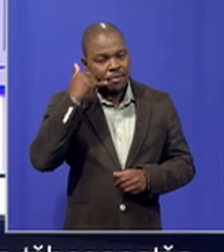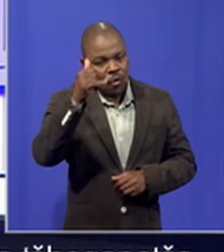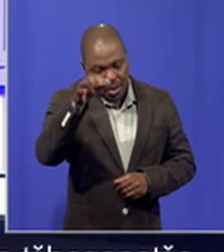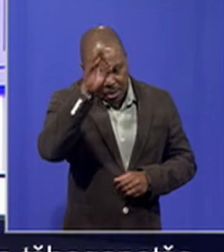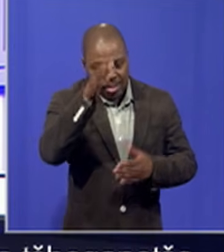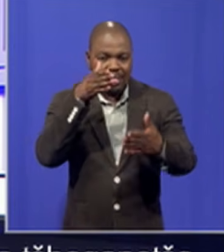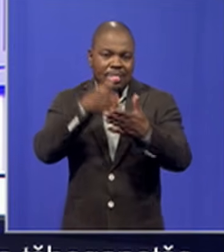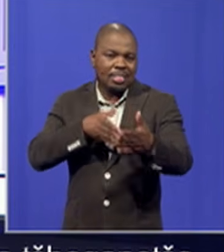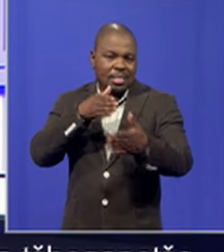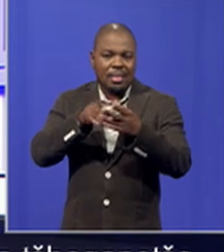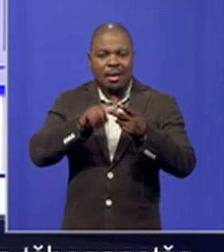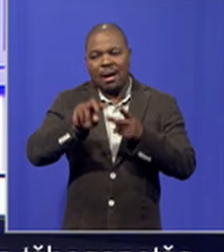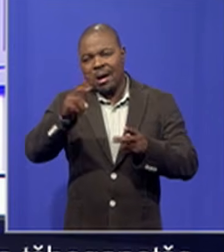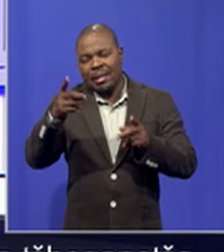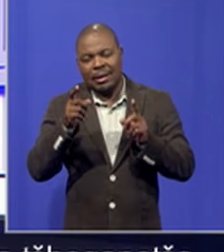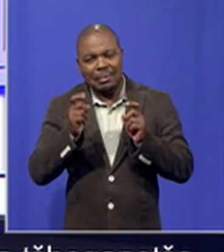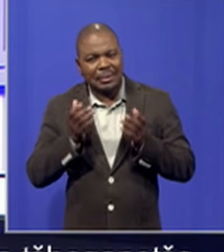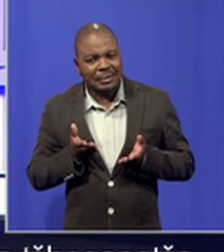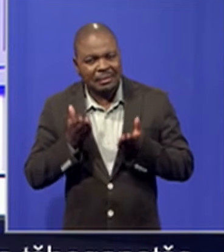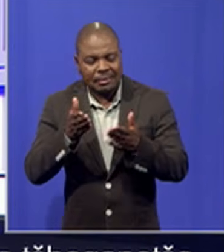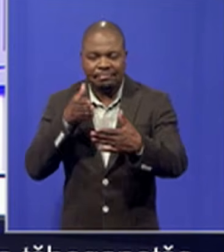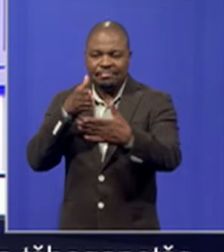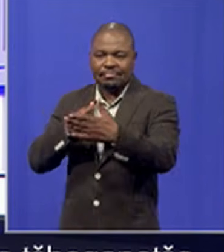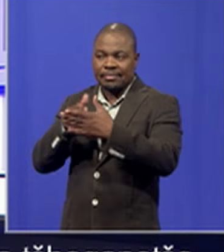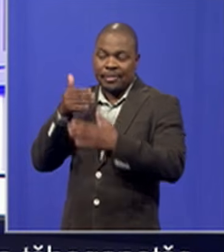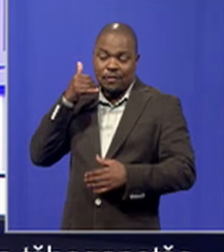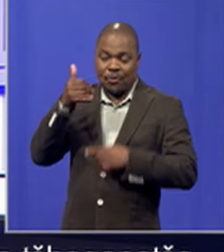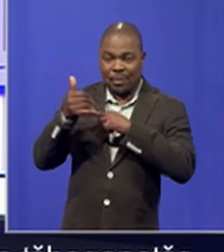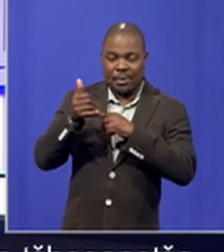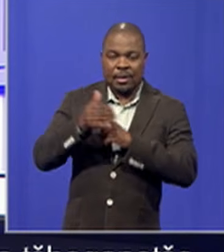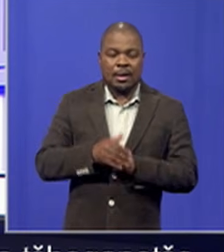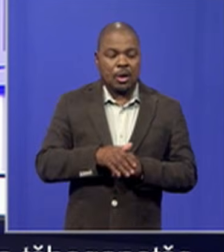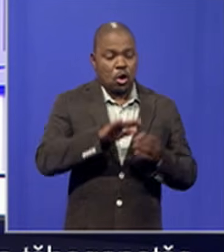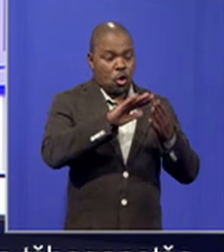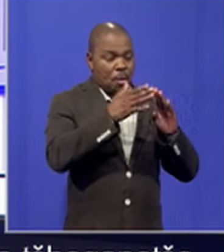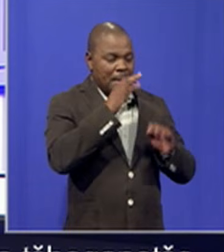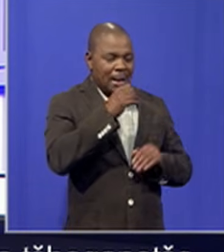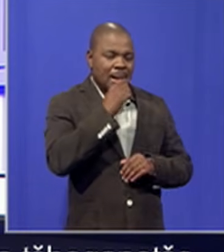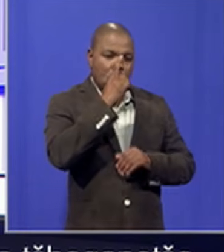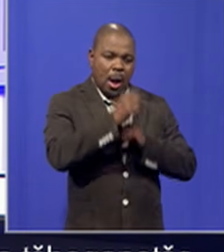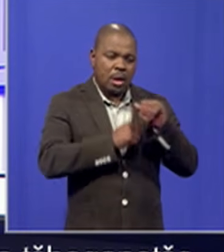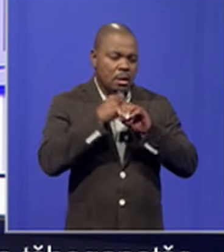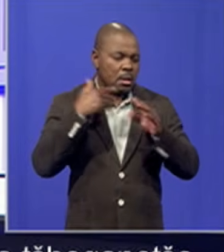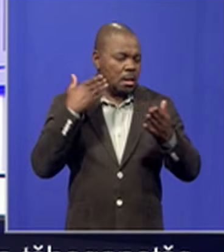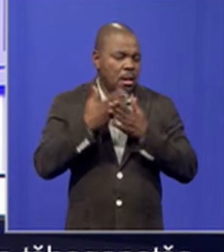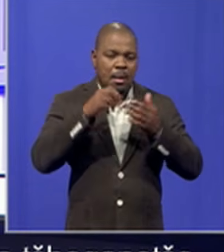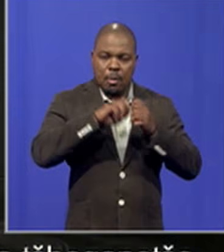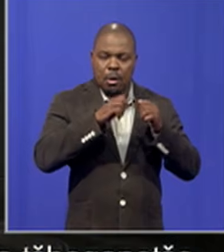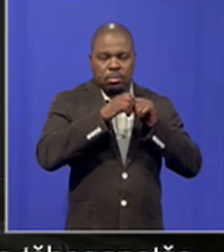le ditirelong tše dingwe tša thušo ya pele. Badudi ba re ke lebaka la go feta ngwaga ga bjale ba itemogela seo.